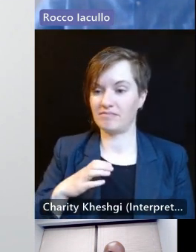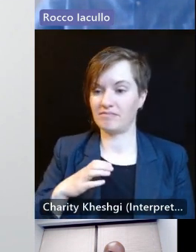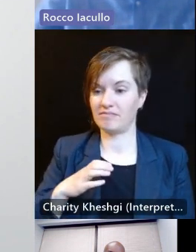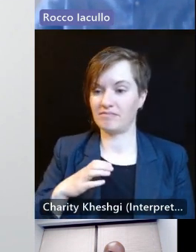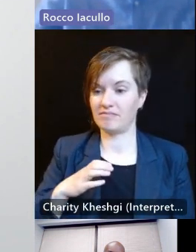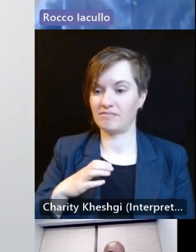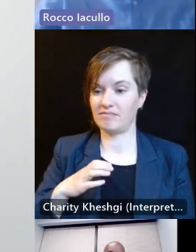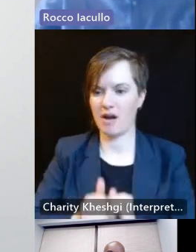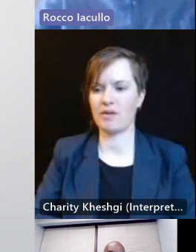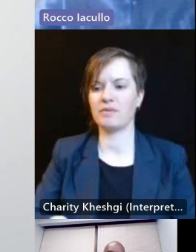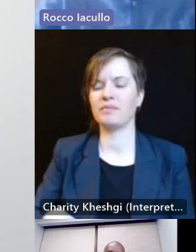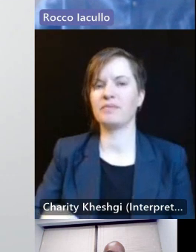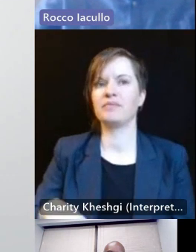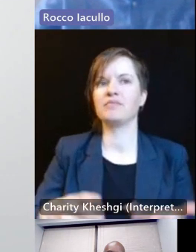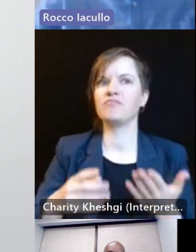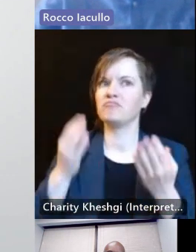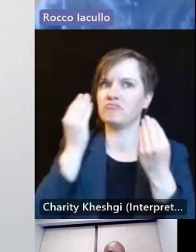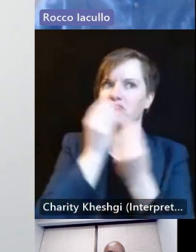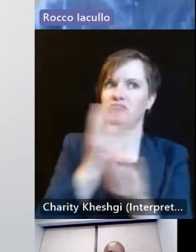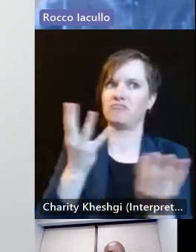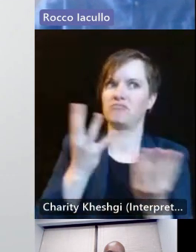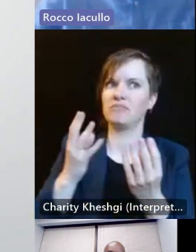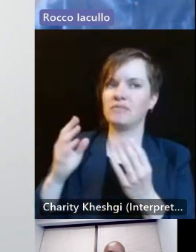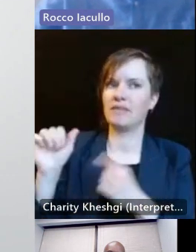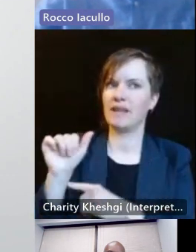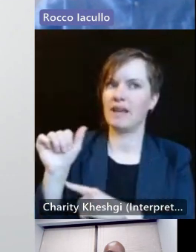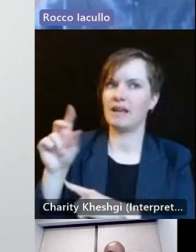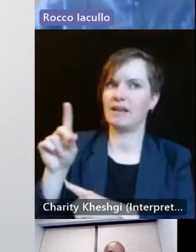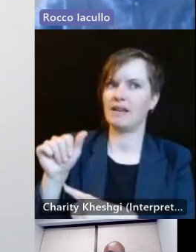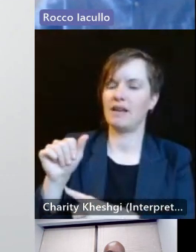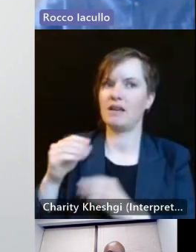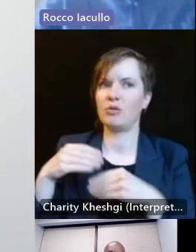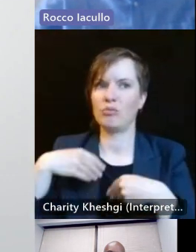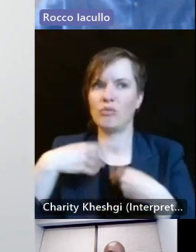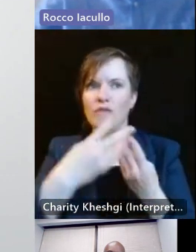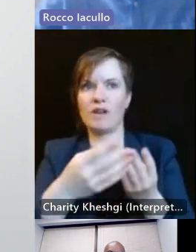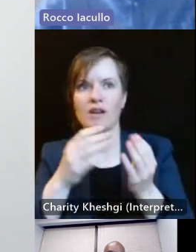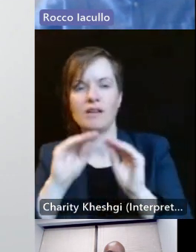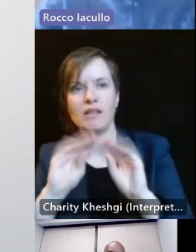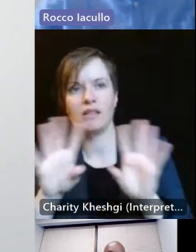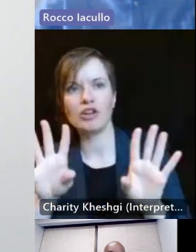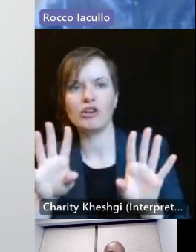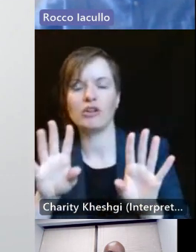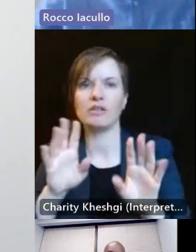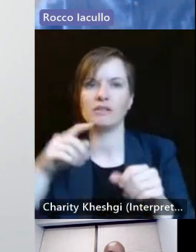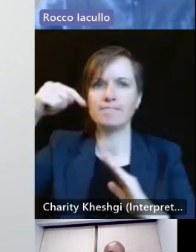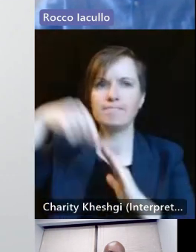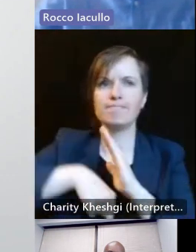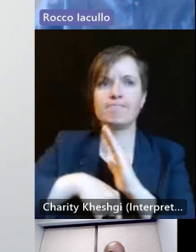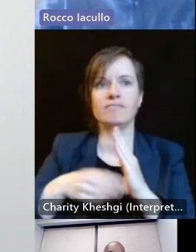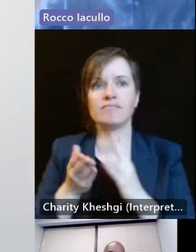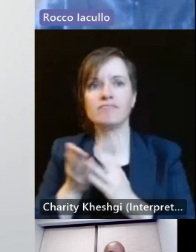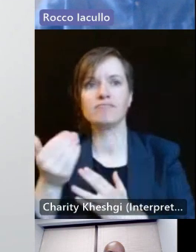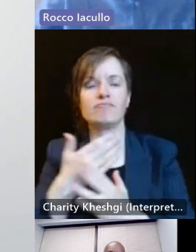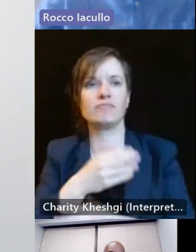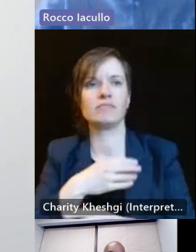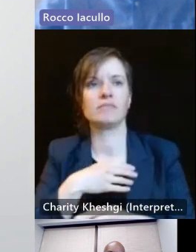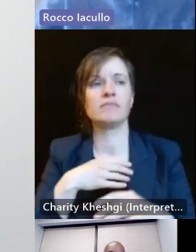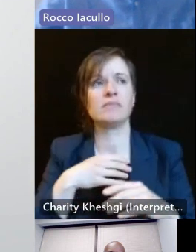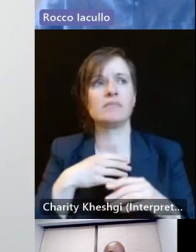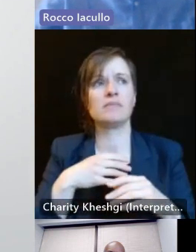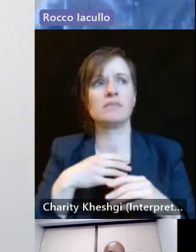ADA was to provide a clear and comprehensive national mandate for the elimination of discrimination